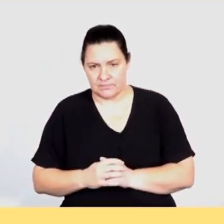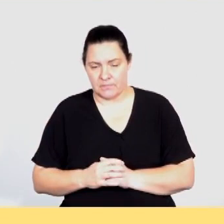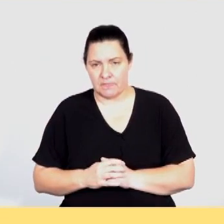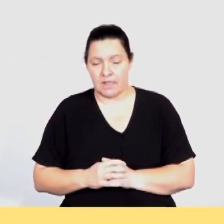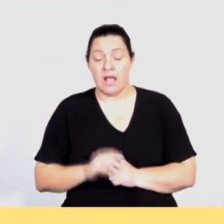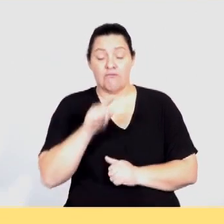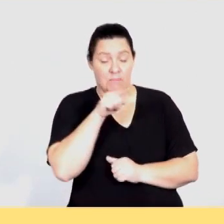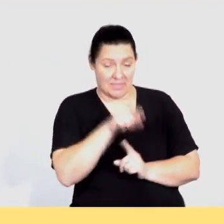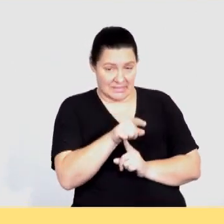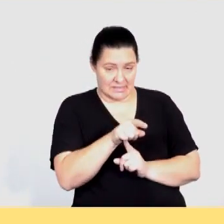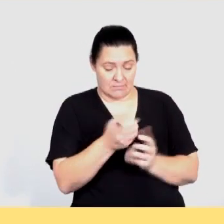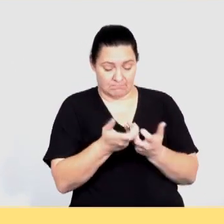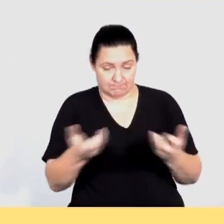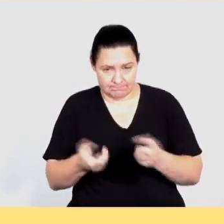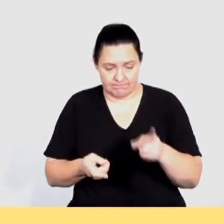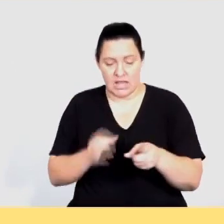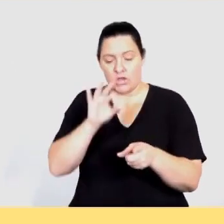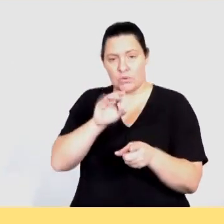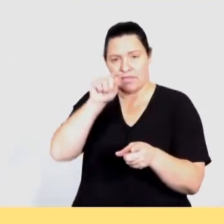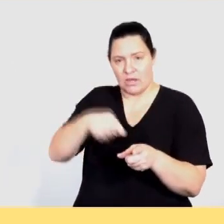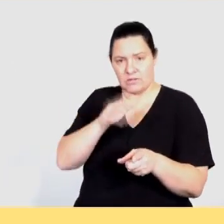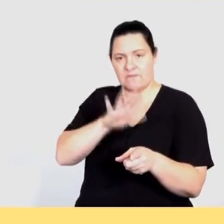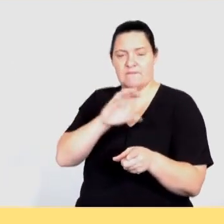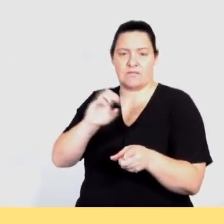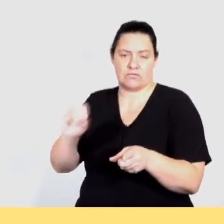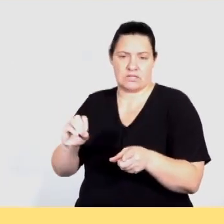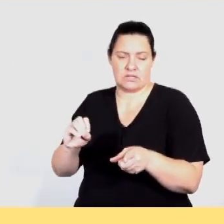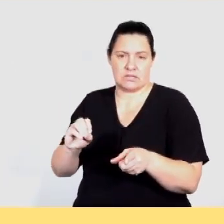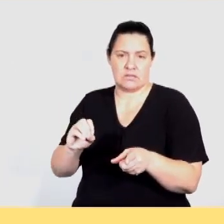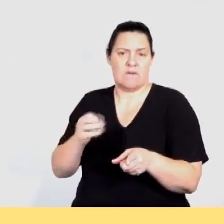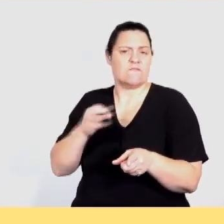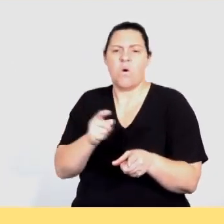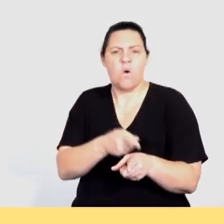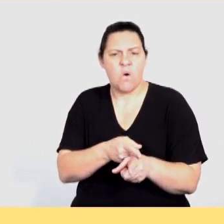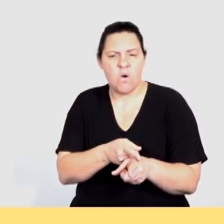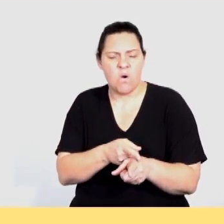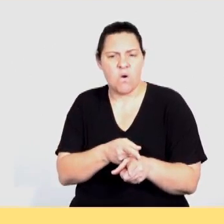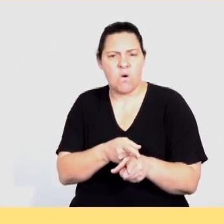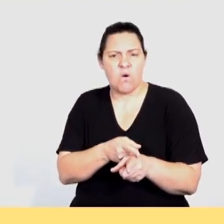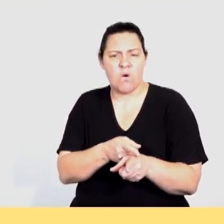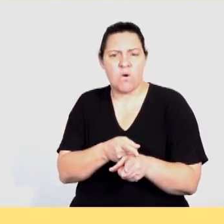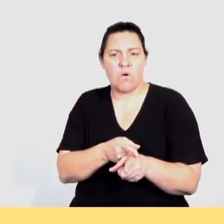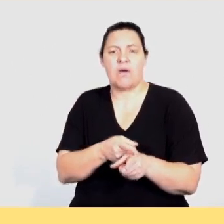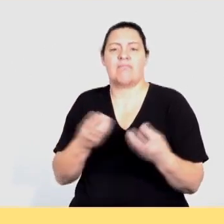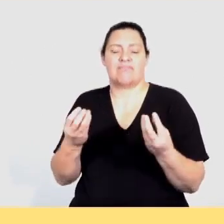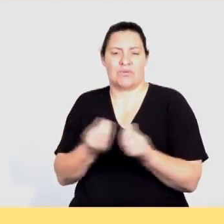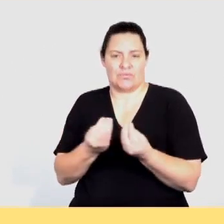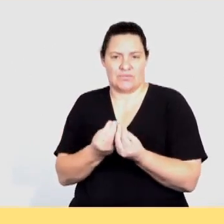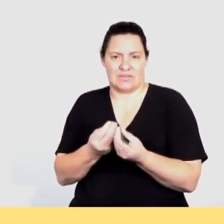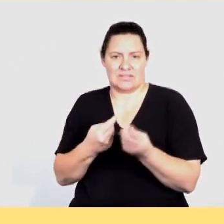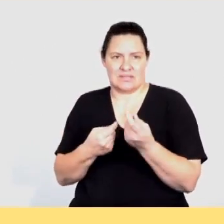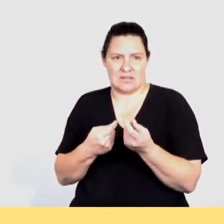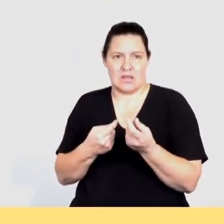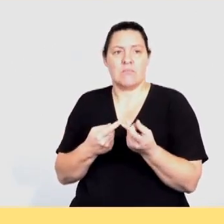6,100. Of that 6,100, 3,500 is for what? Okay.